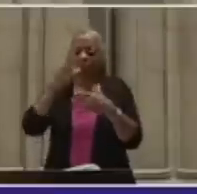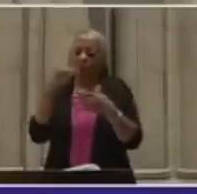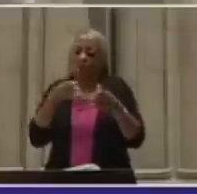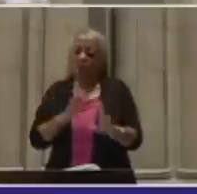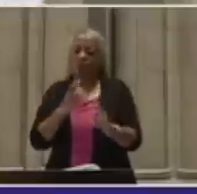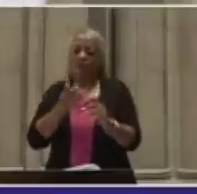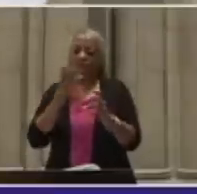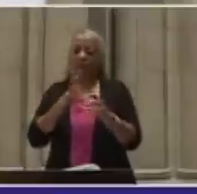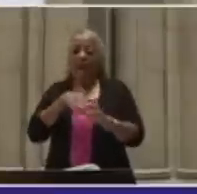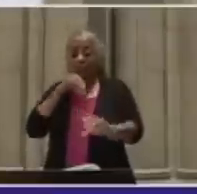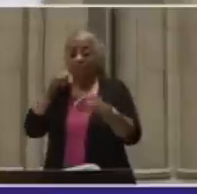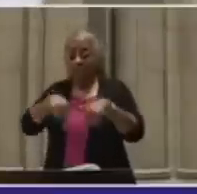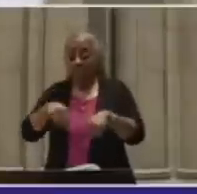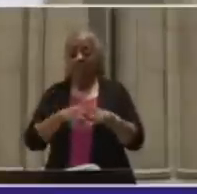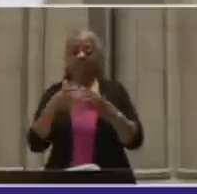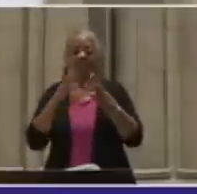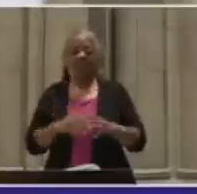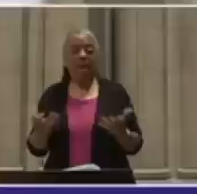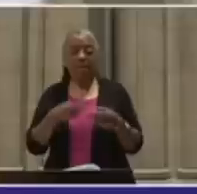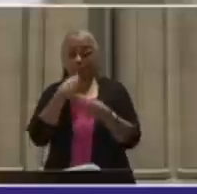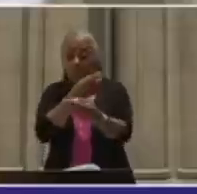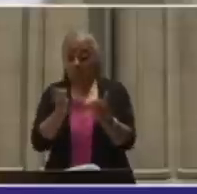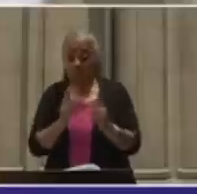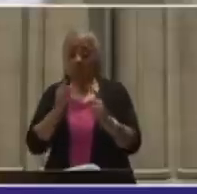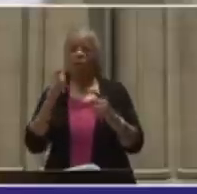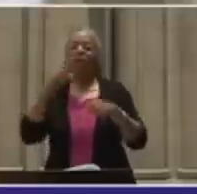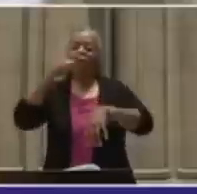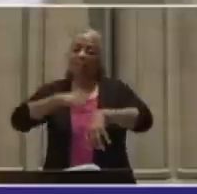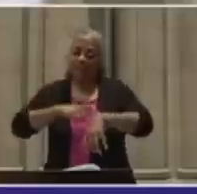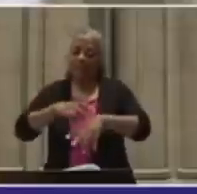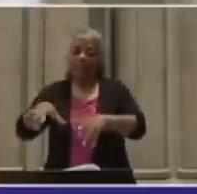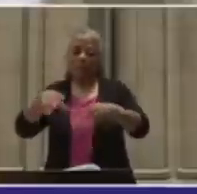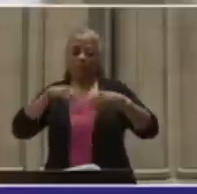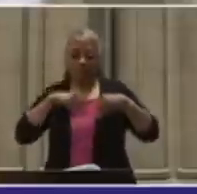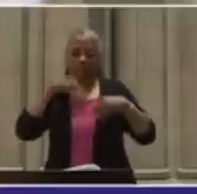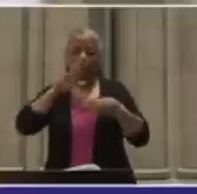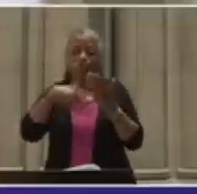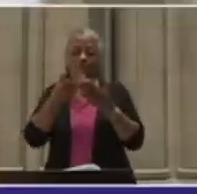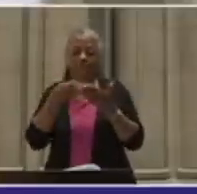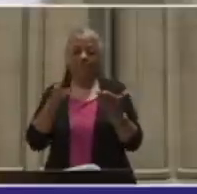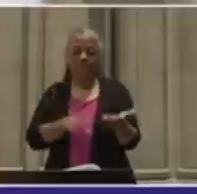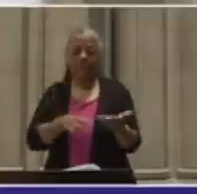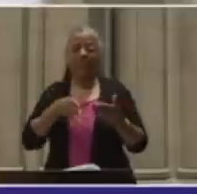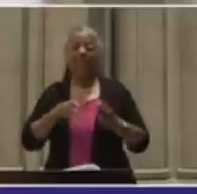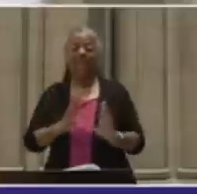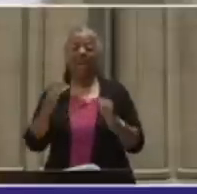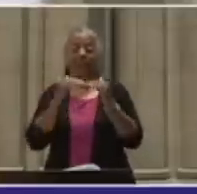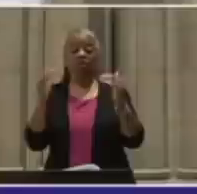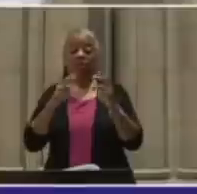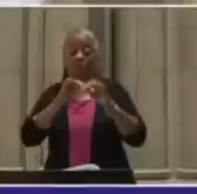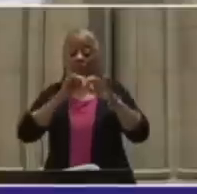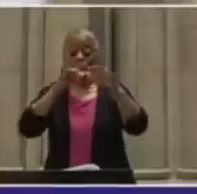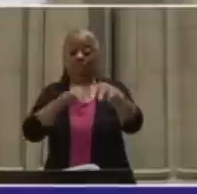out of this. Let justice. In America, I'm here to say the time to stop accepting all this death and let justice roll down